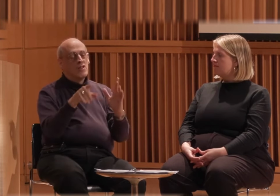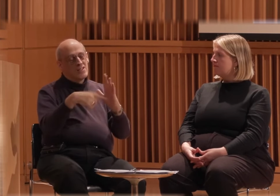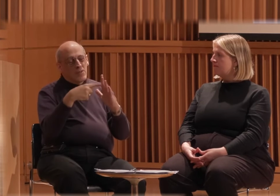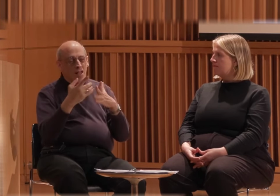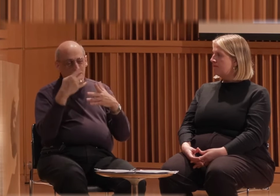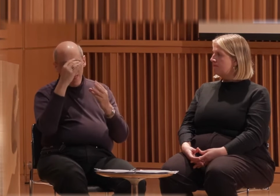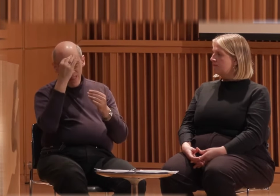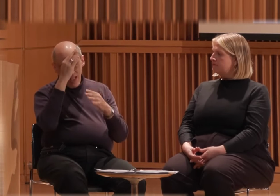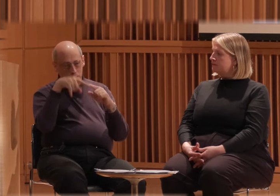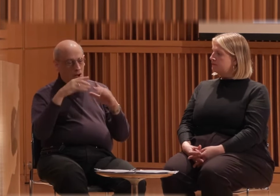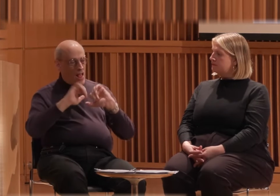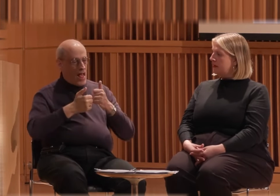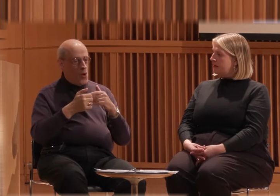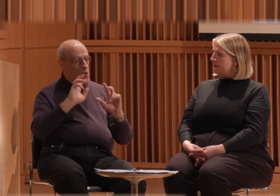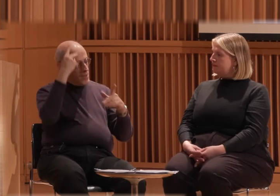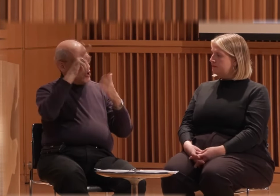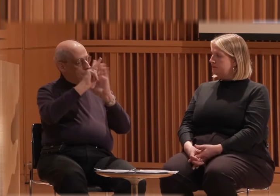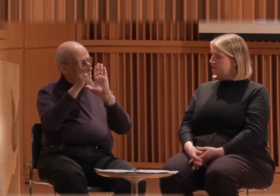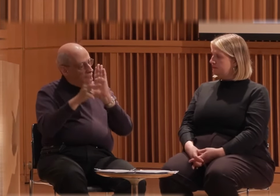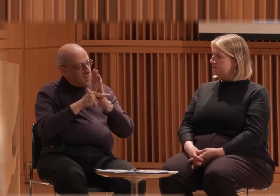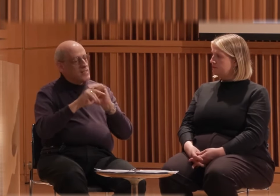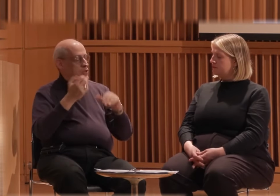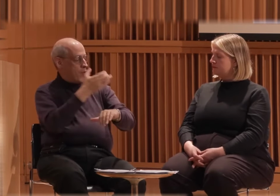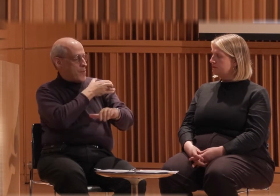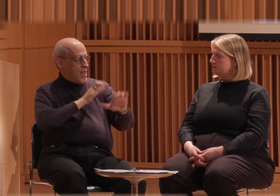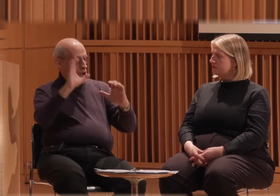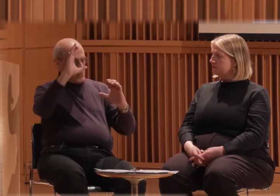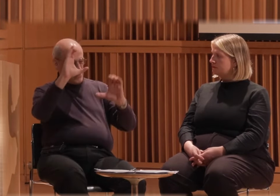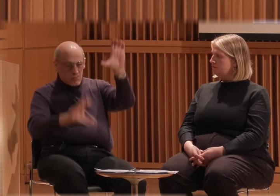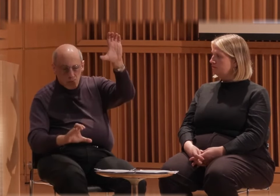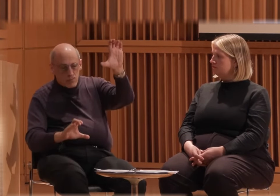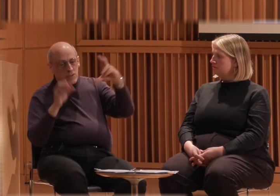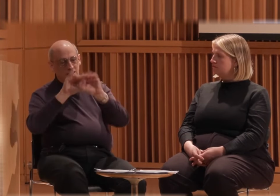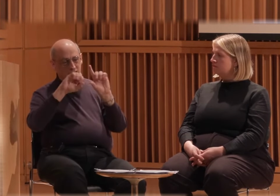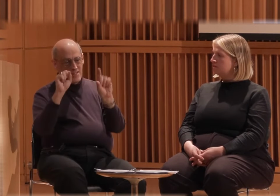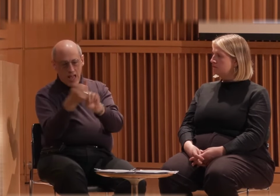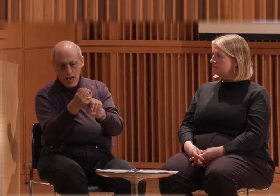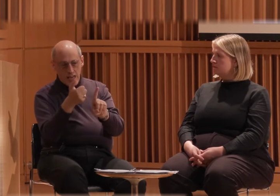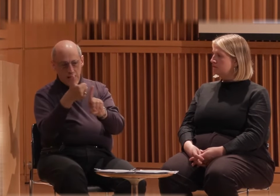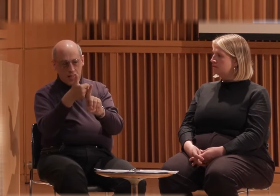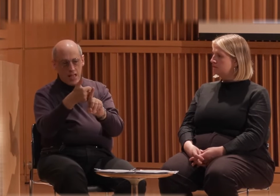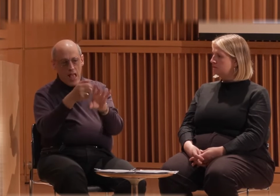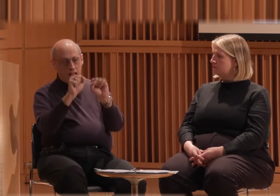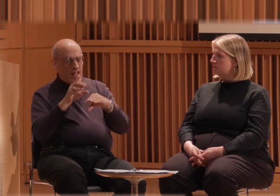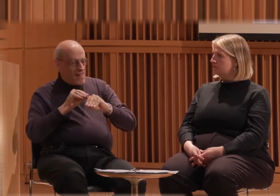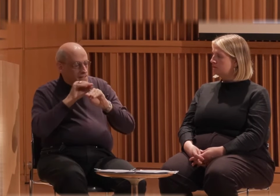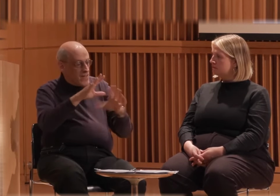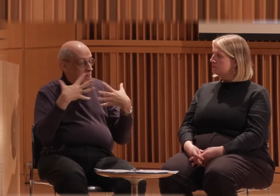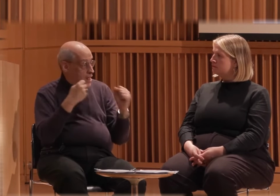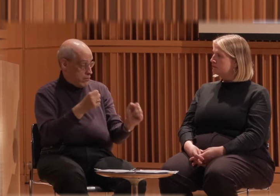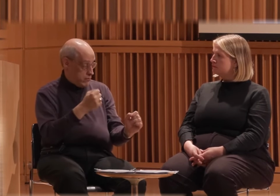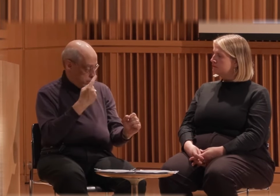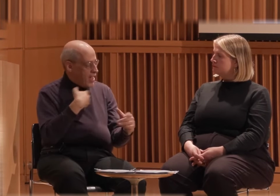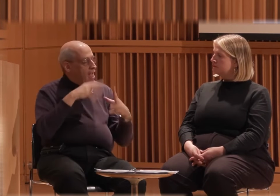about the ways that political policies or power differentials in our society can affect health. And there is